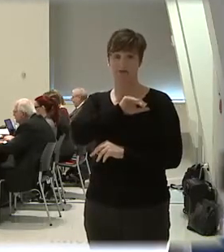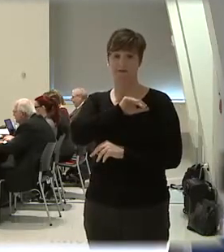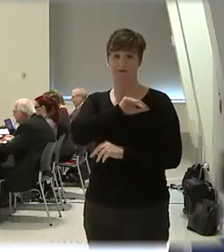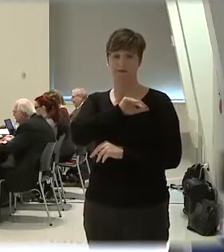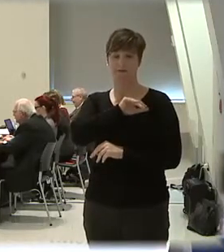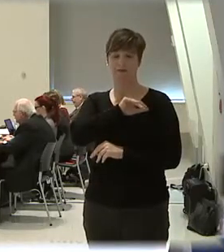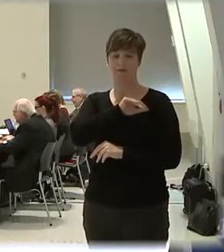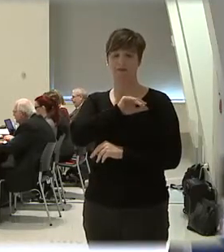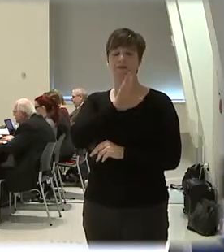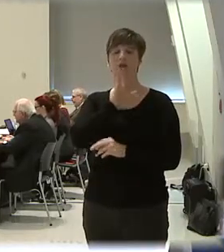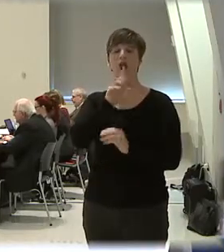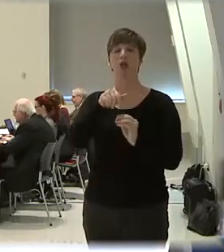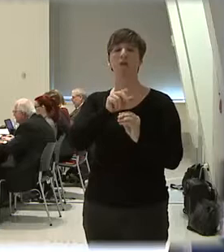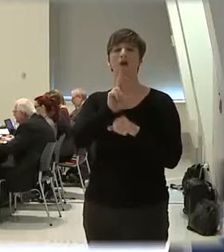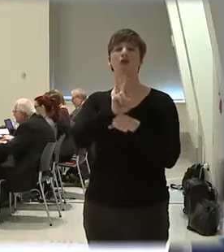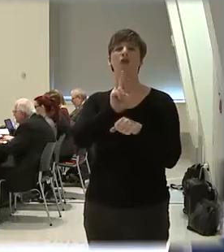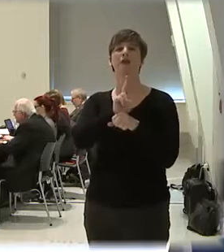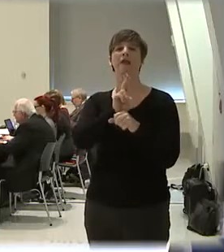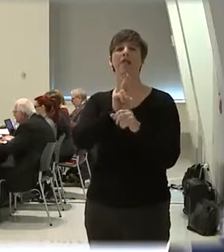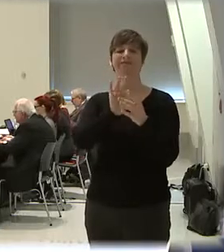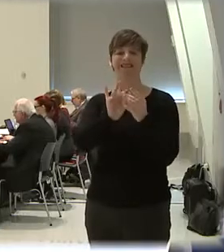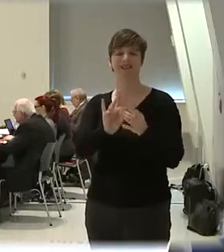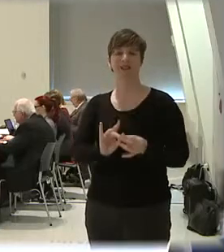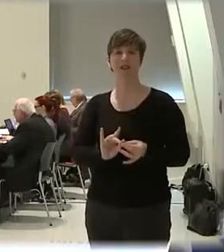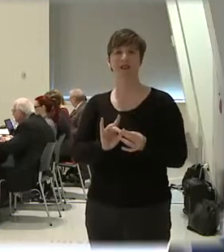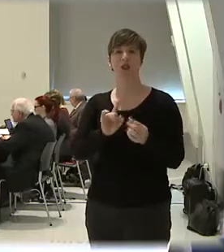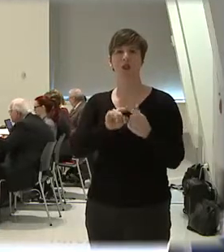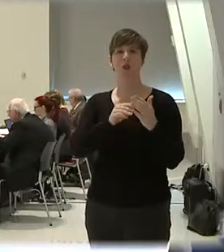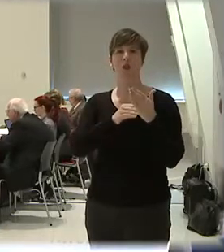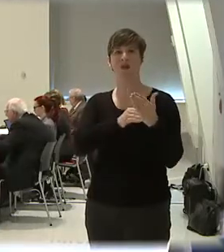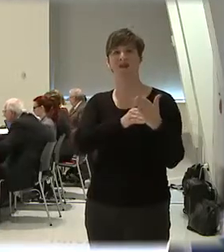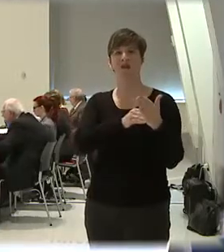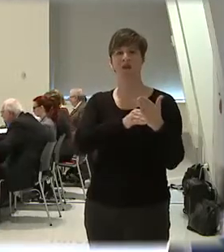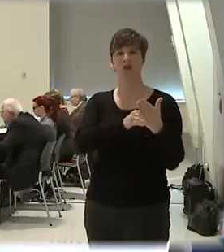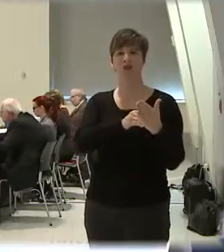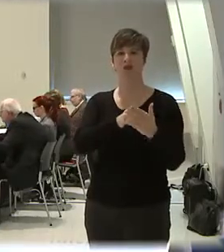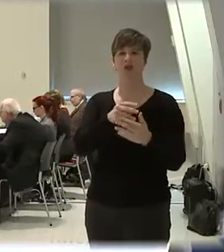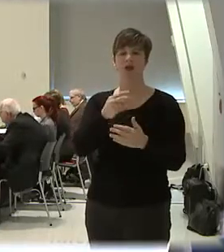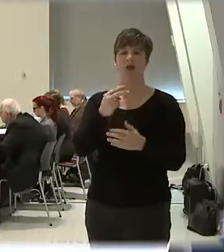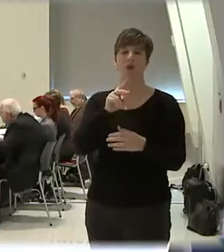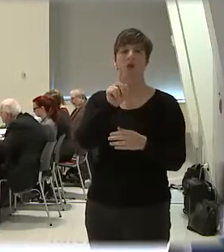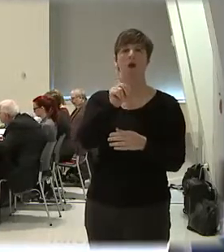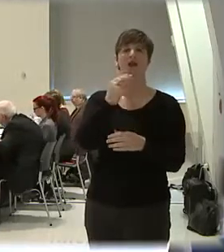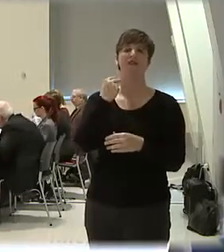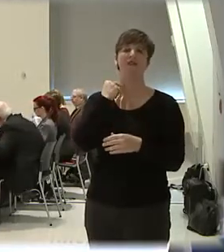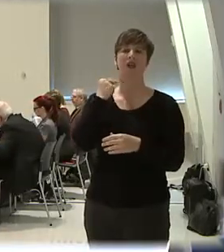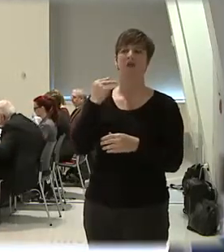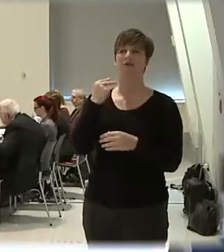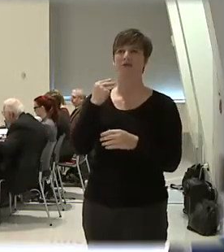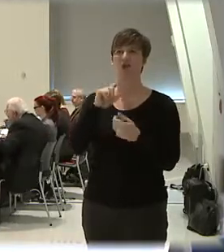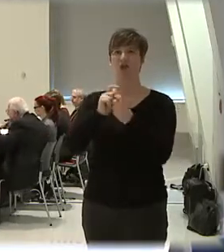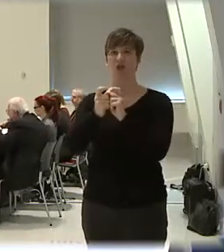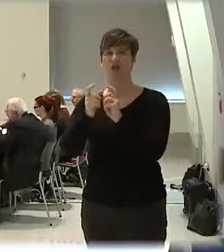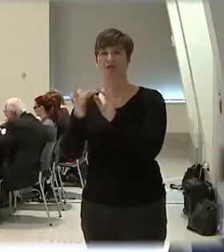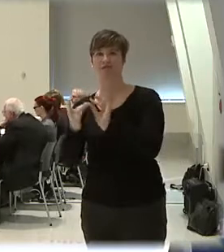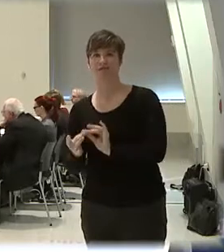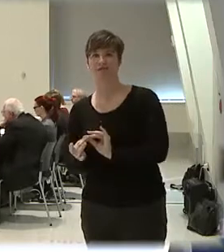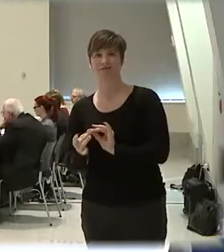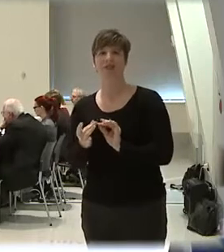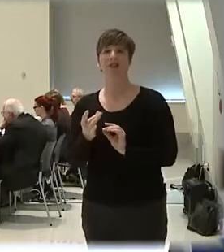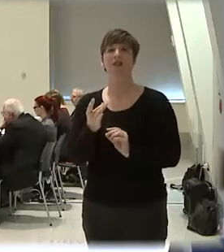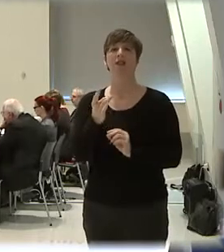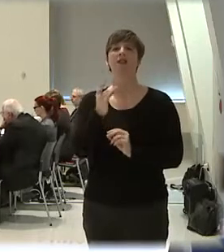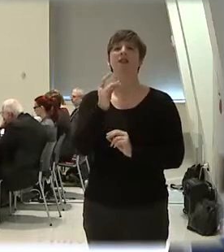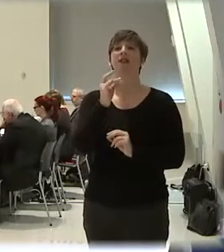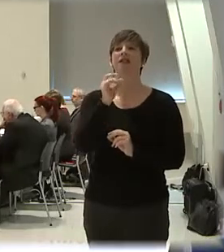they talked about using the statements in order to prosecute where a victim recants. And I think it's really important that we think,